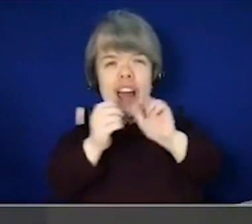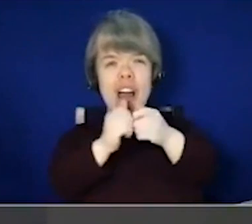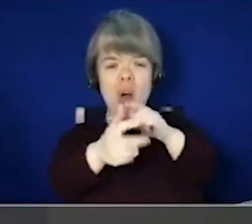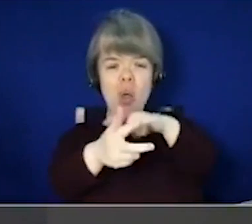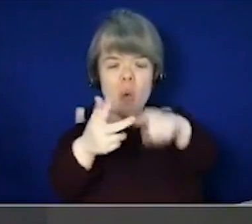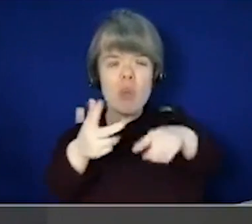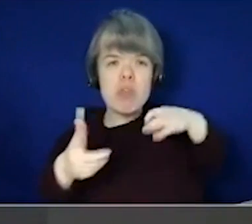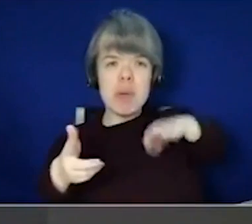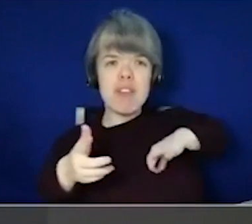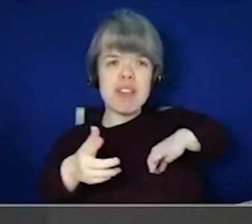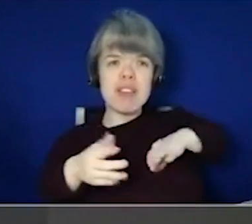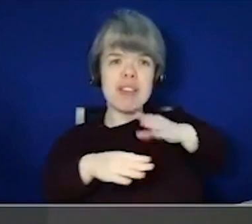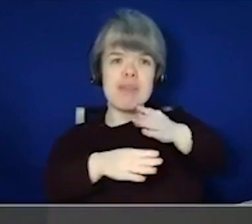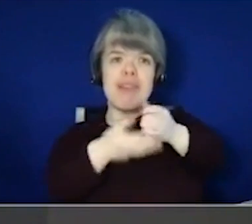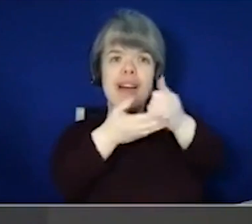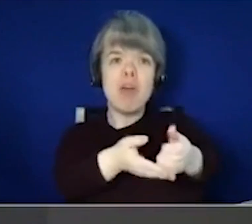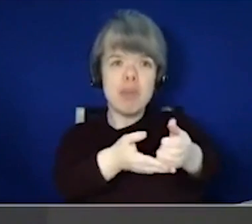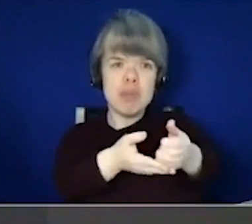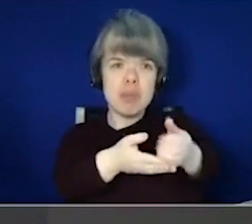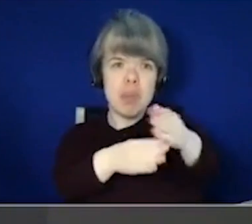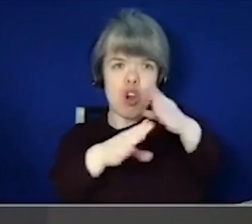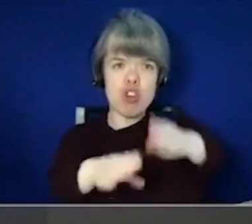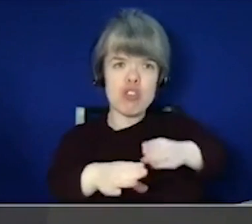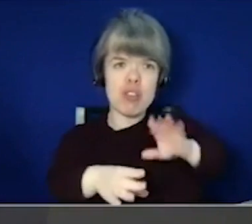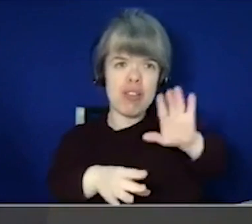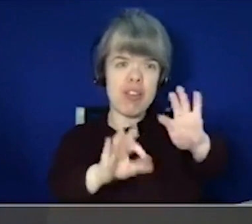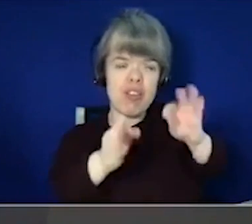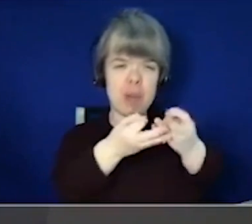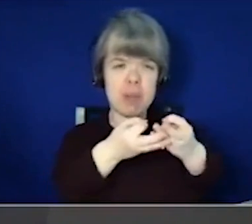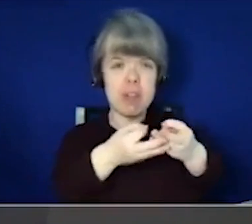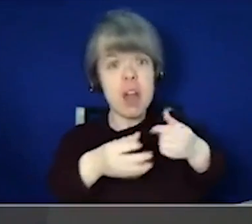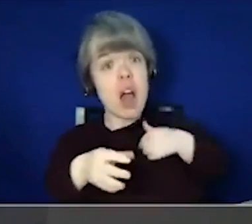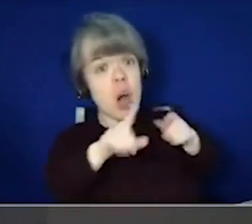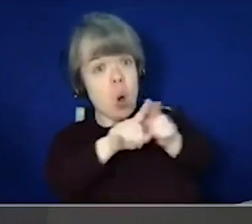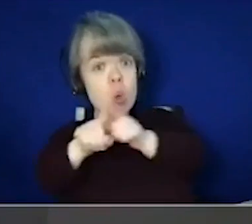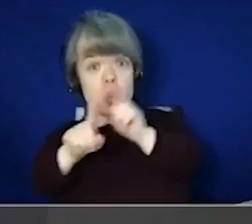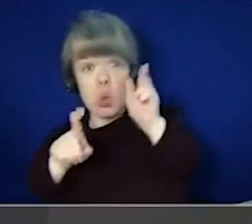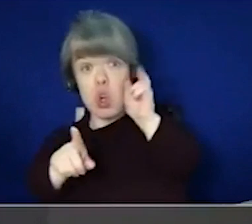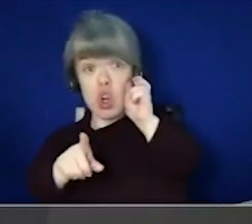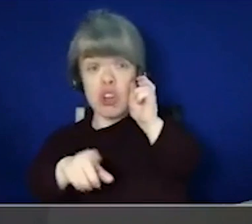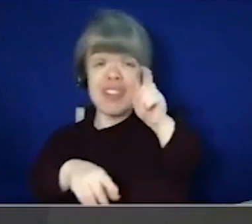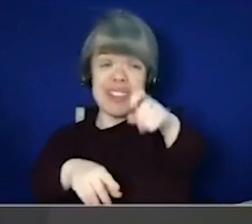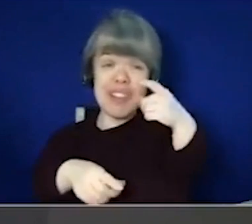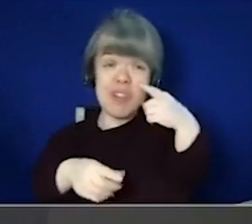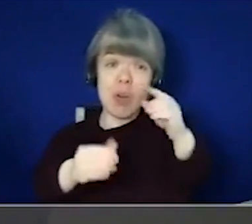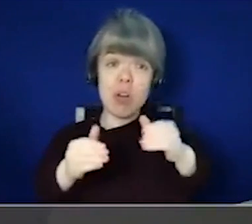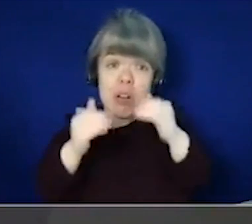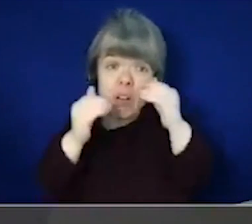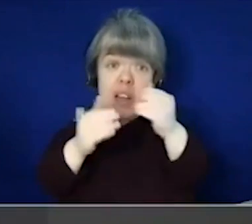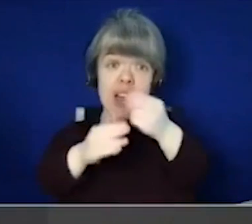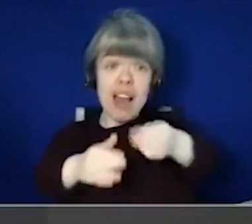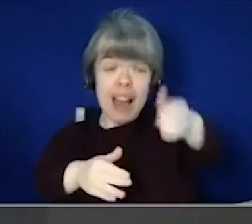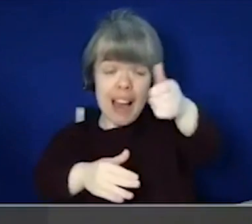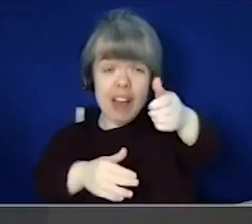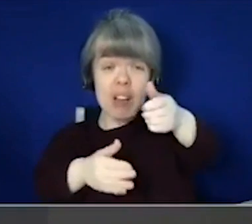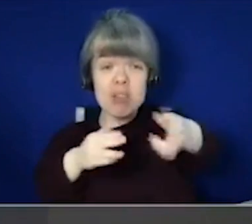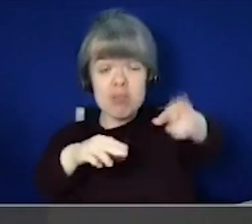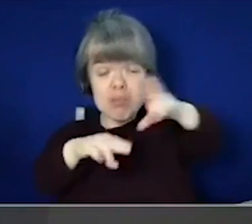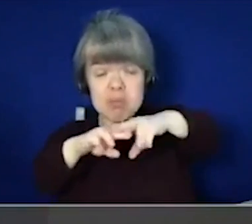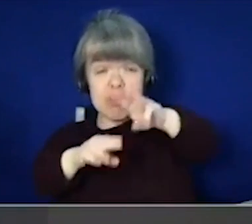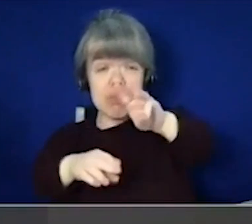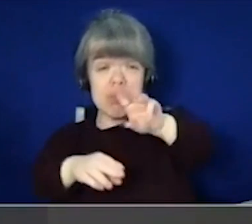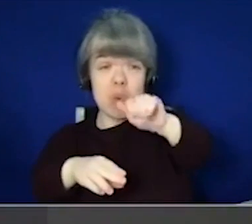Partners, we are just about at the end of your questions. I want to thank all of our partners who are supporting in the chat and community managing and pointing you to resources